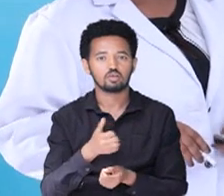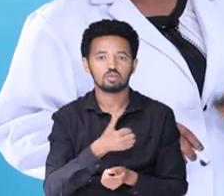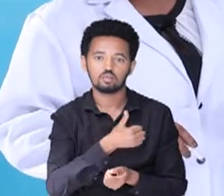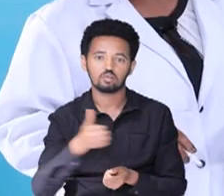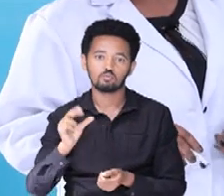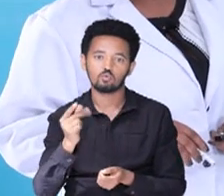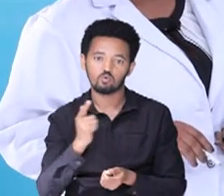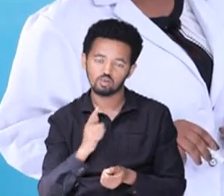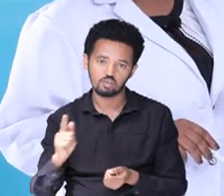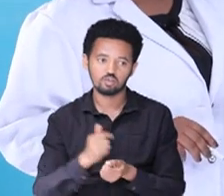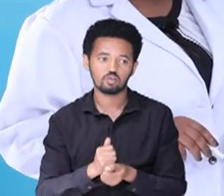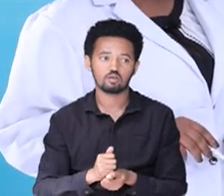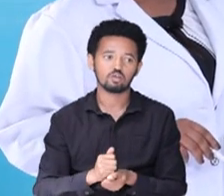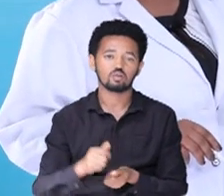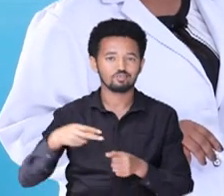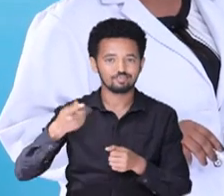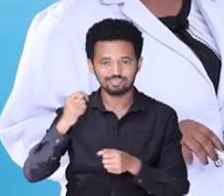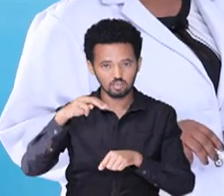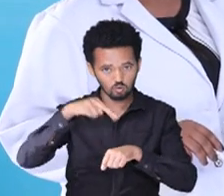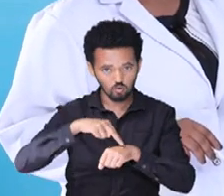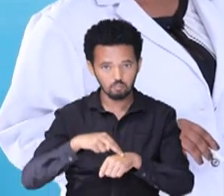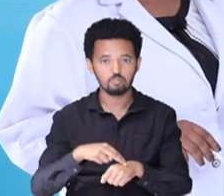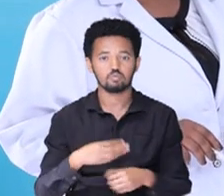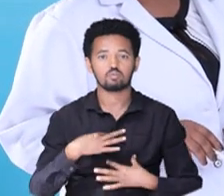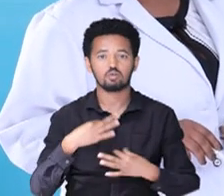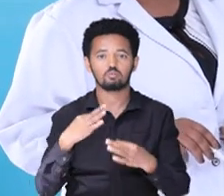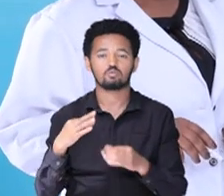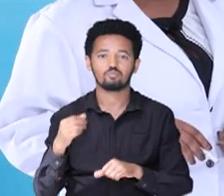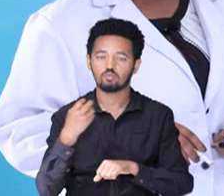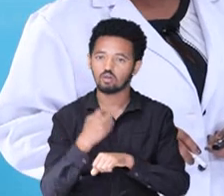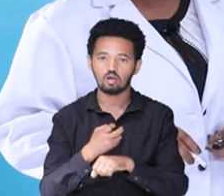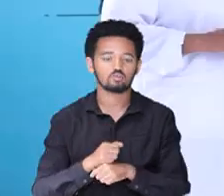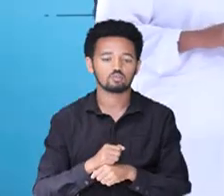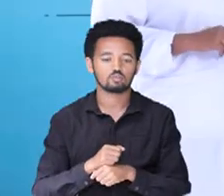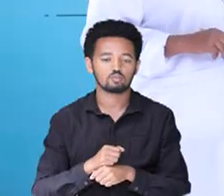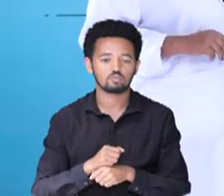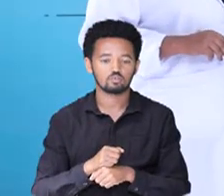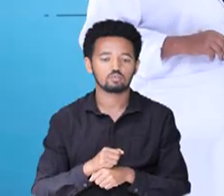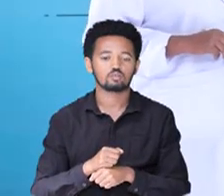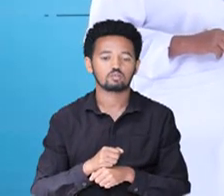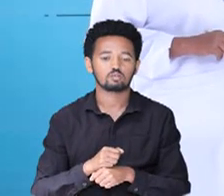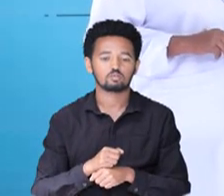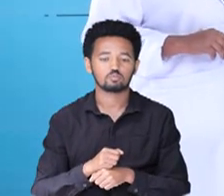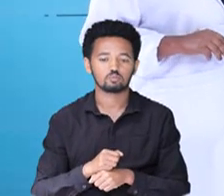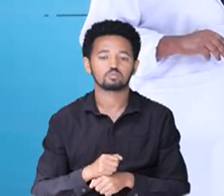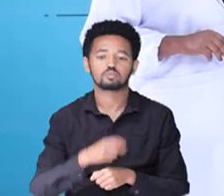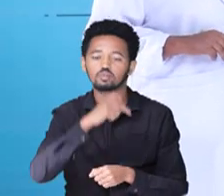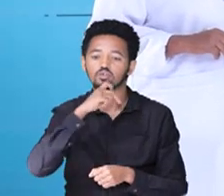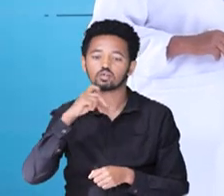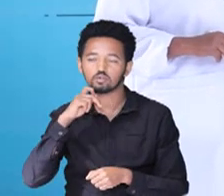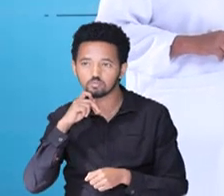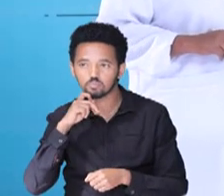mahogany, rosewood are the common types of hardwood trees in this area. The tropical grassland